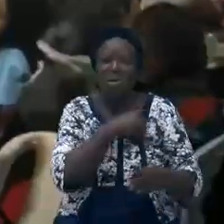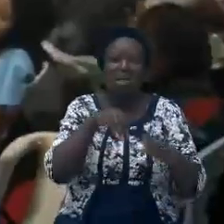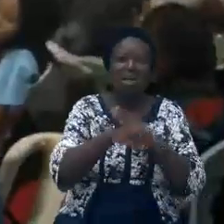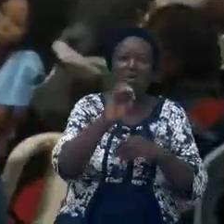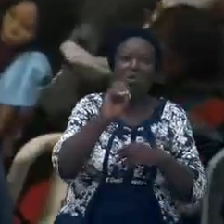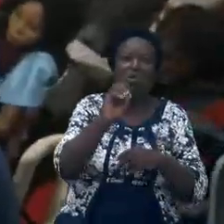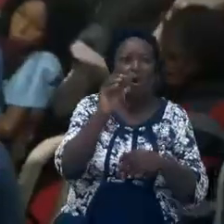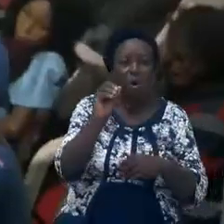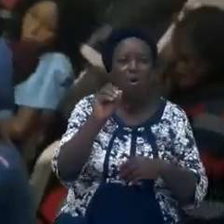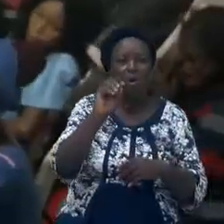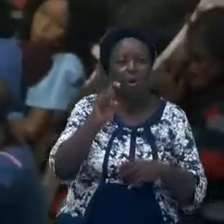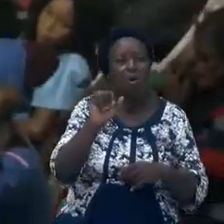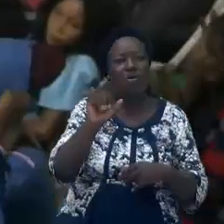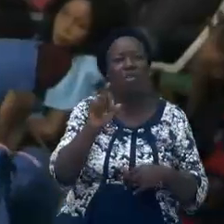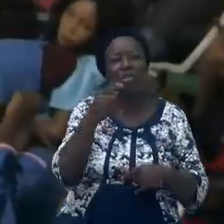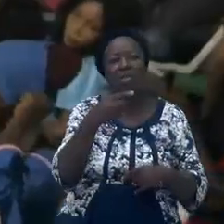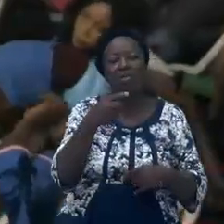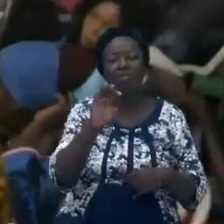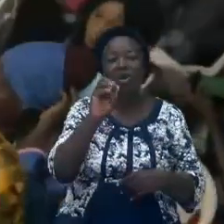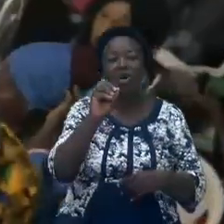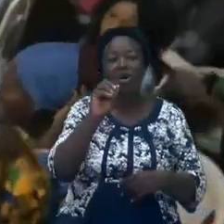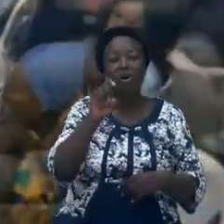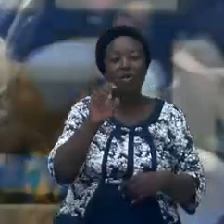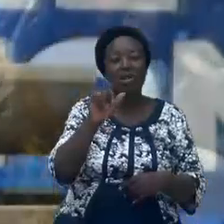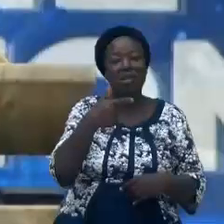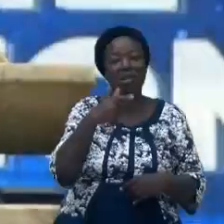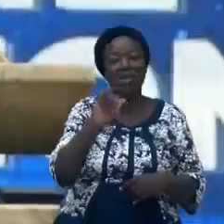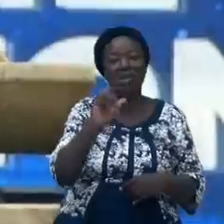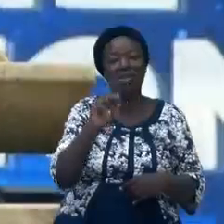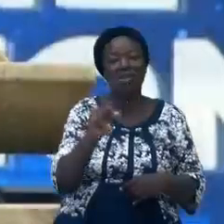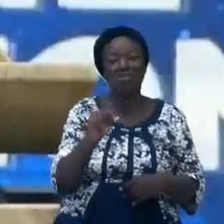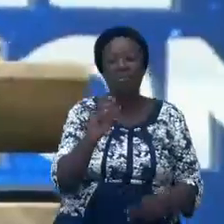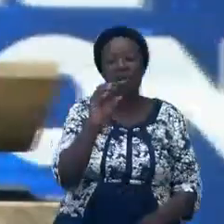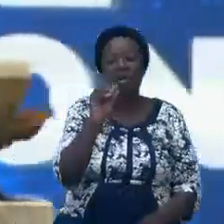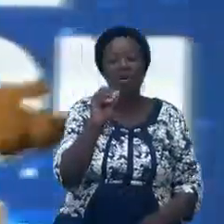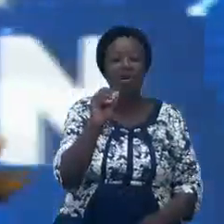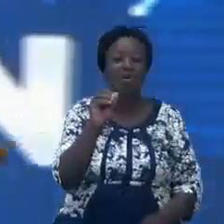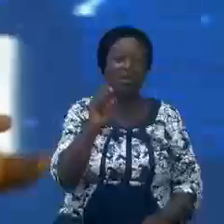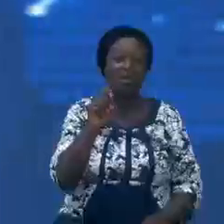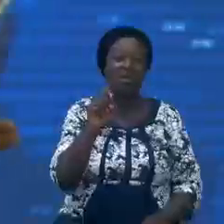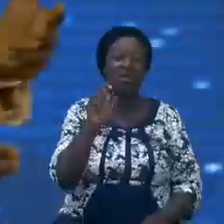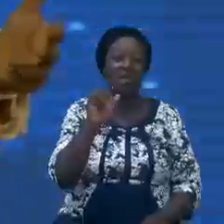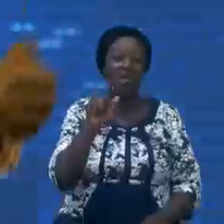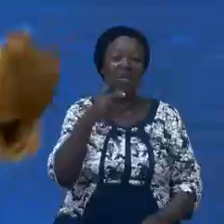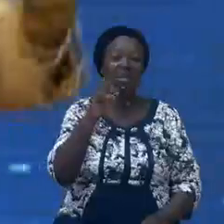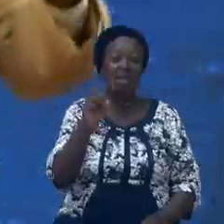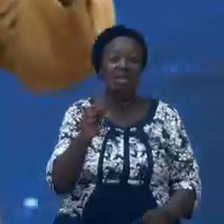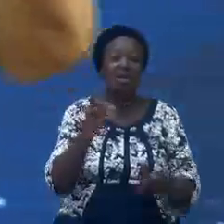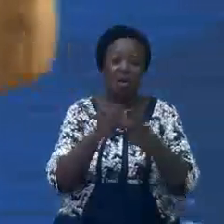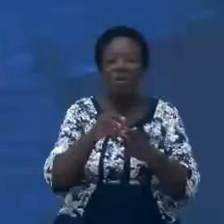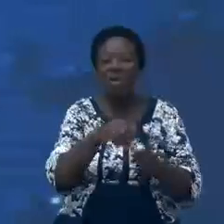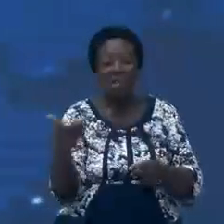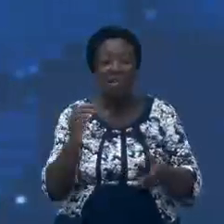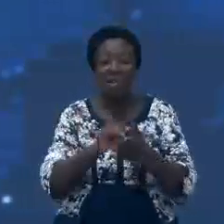in the hospital on oxygen, the Lord is coming to you right now. It doesn't matter whether you're groaning